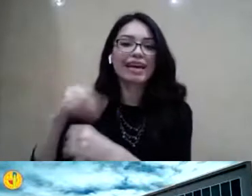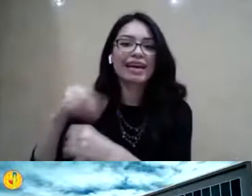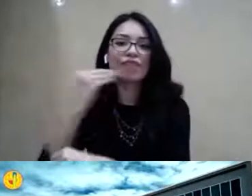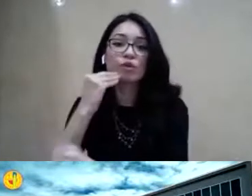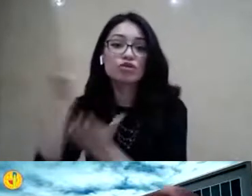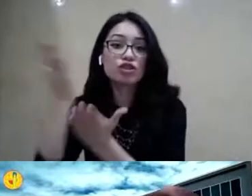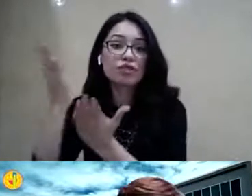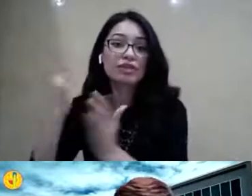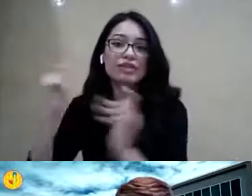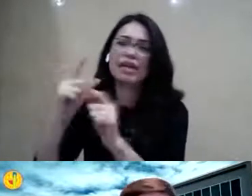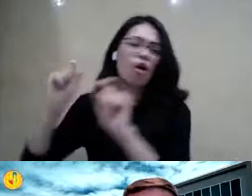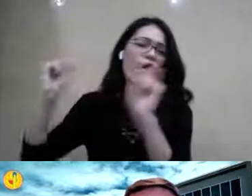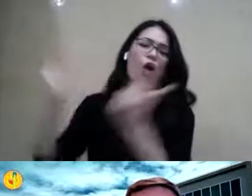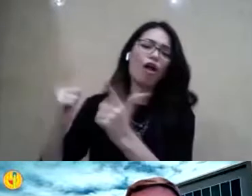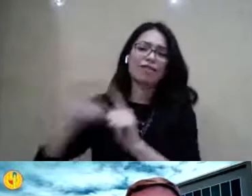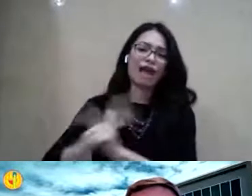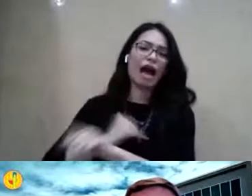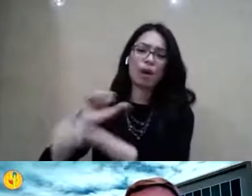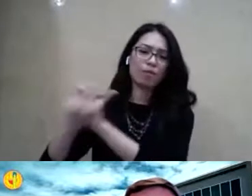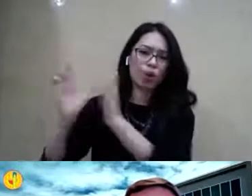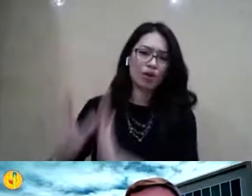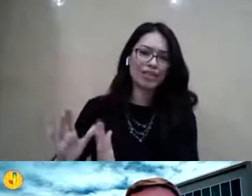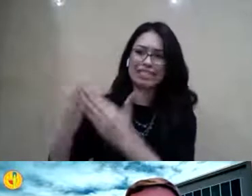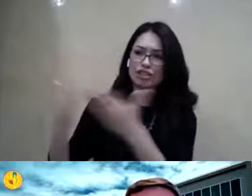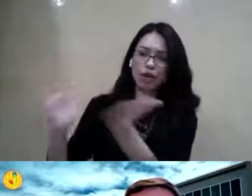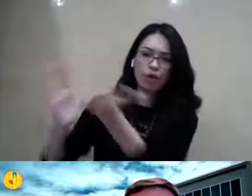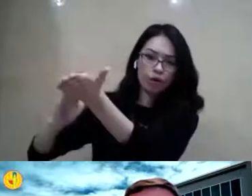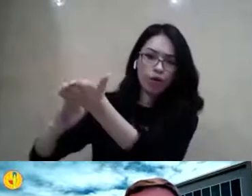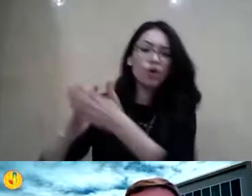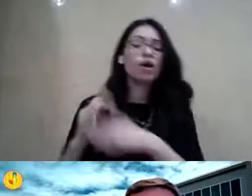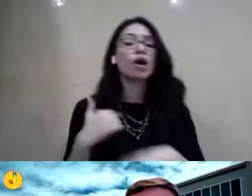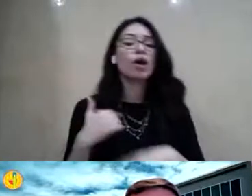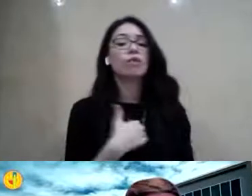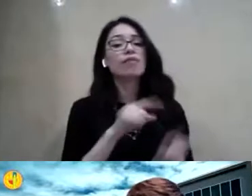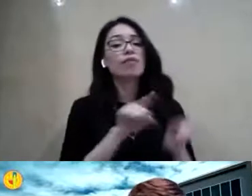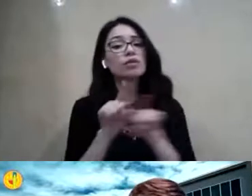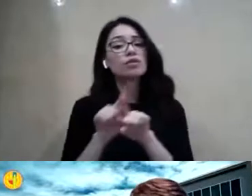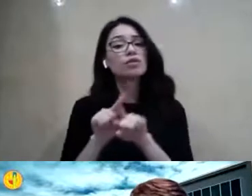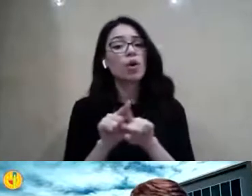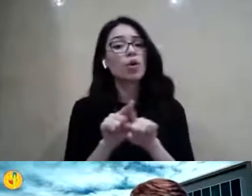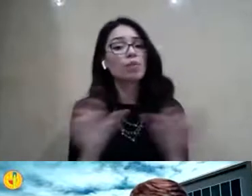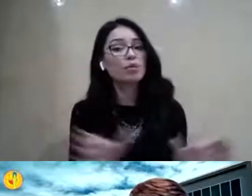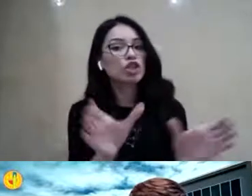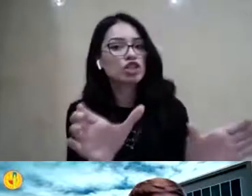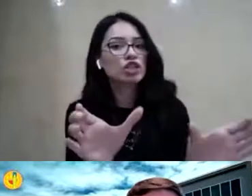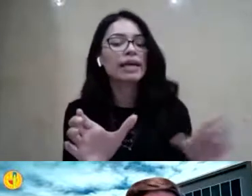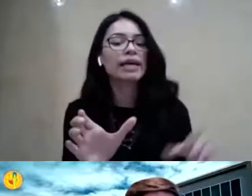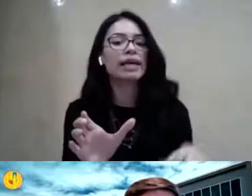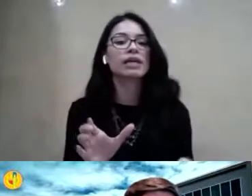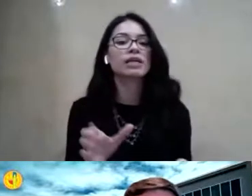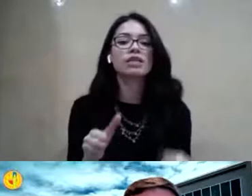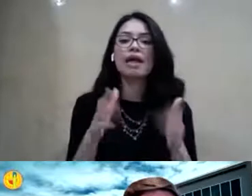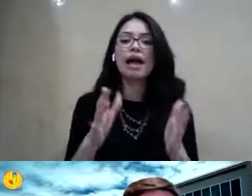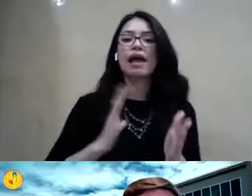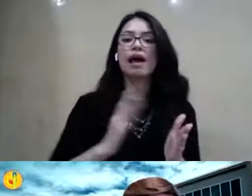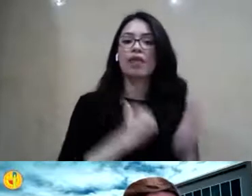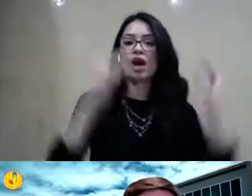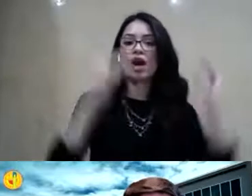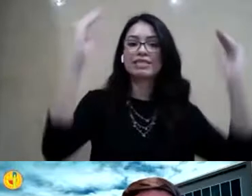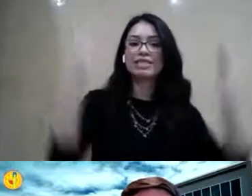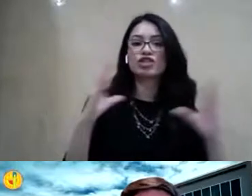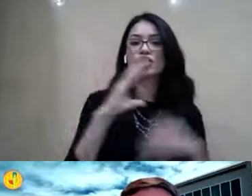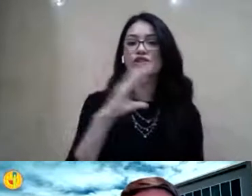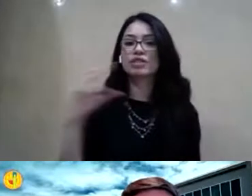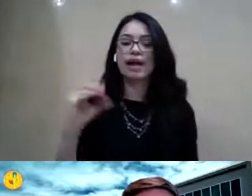employees. We've also been pushing, as the superintendent just mentioned, to get our teachers and to get our school